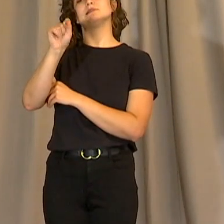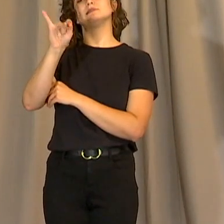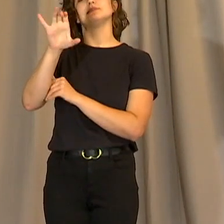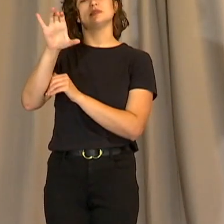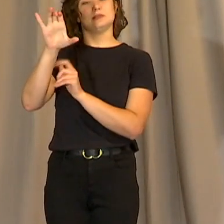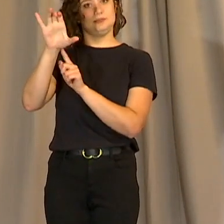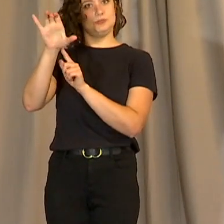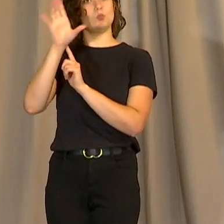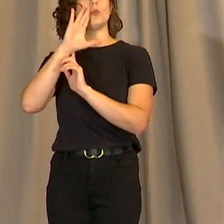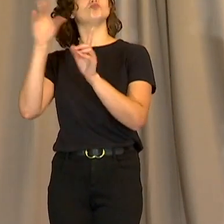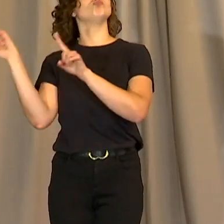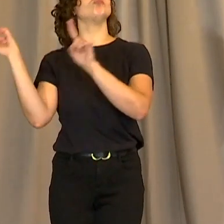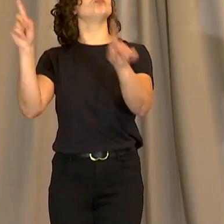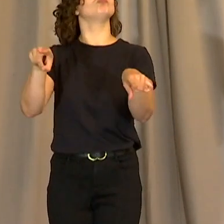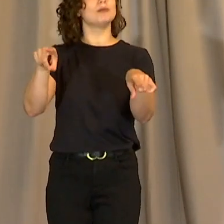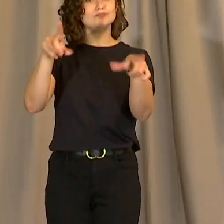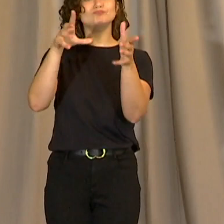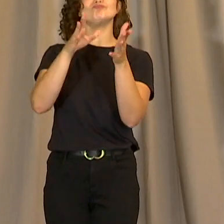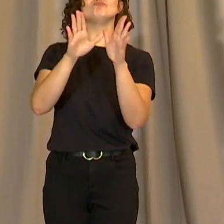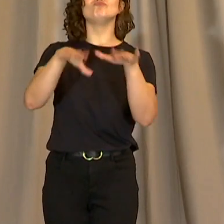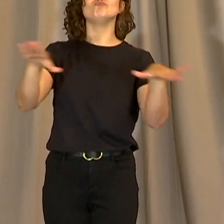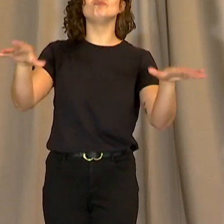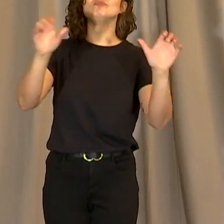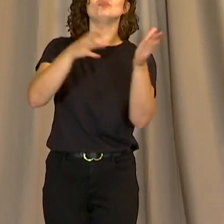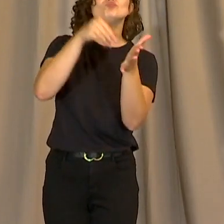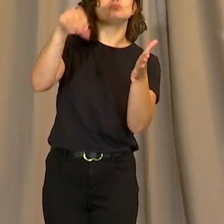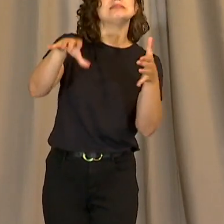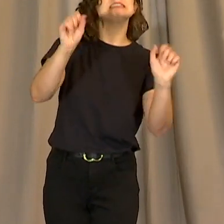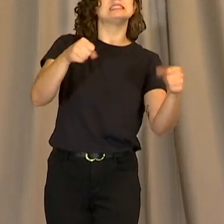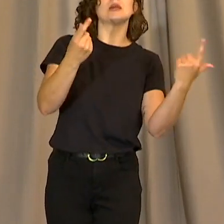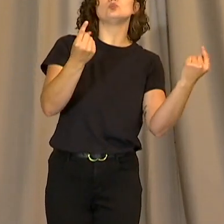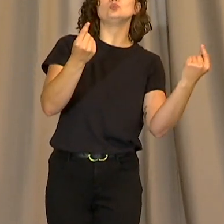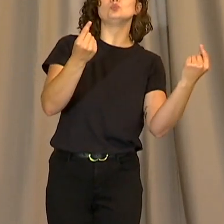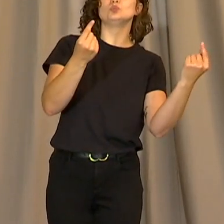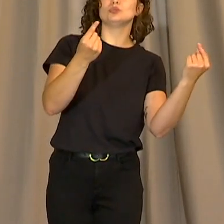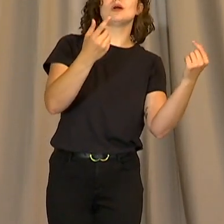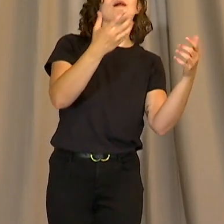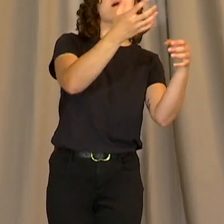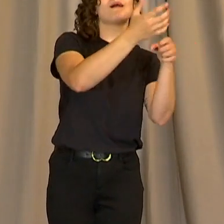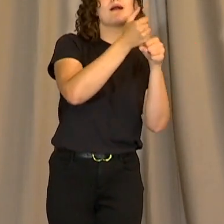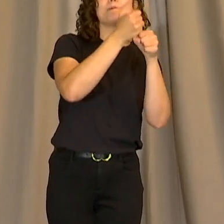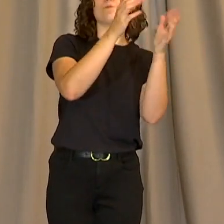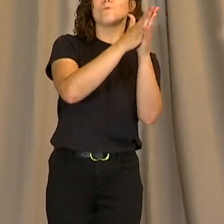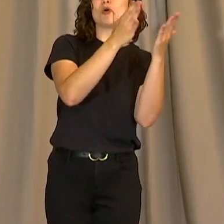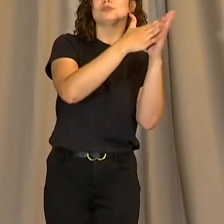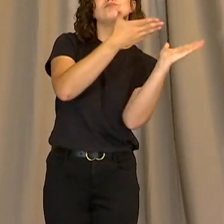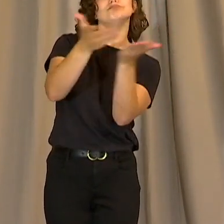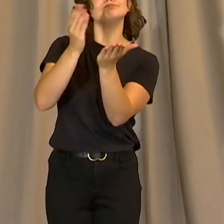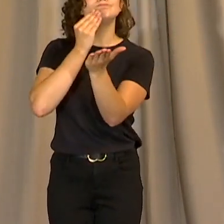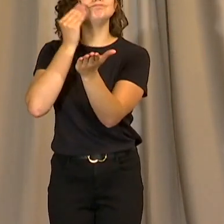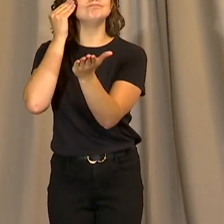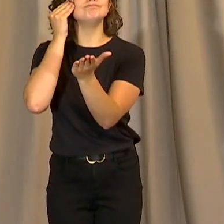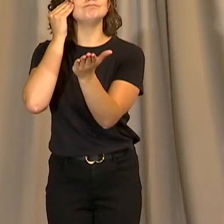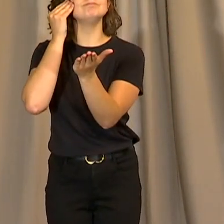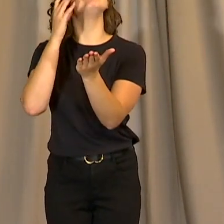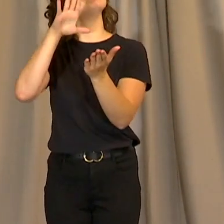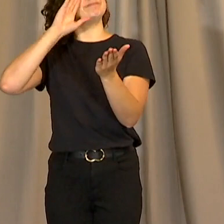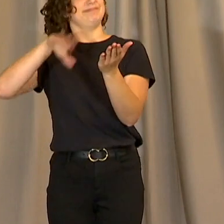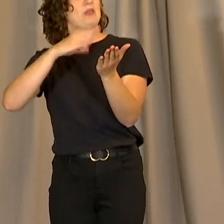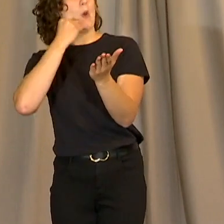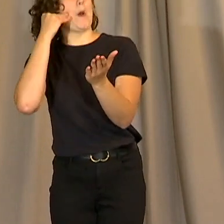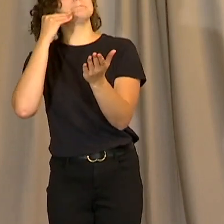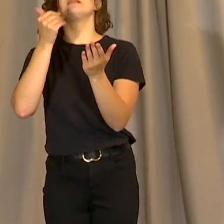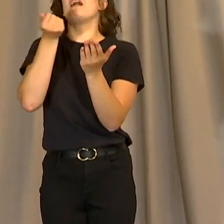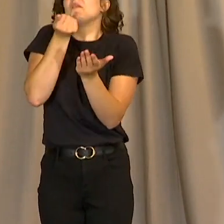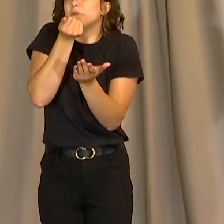home, because we know that many of our students don't have libraries at home. So they go through the Scholastic and are able